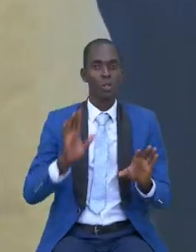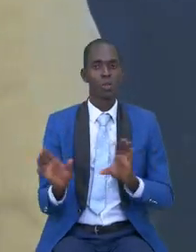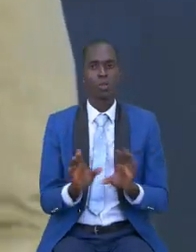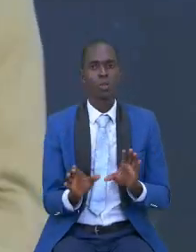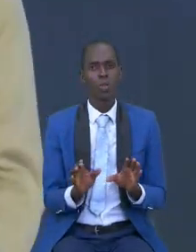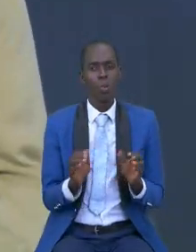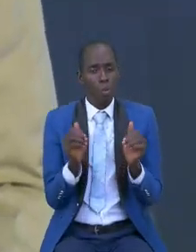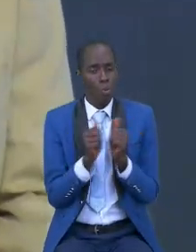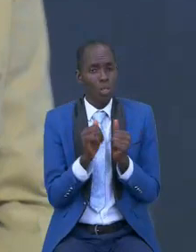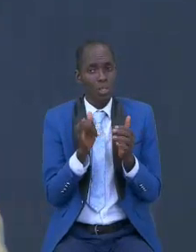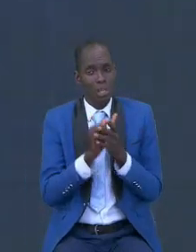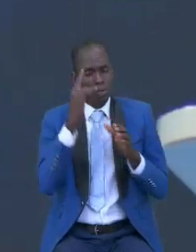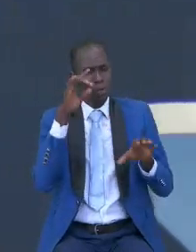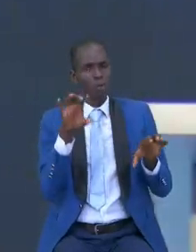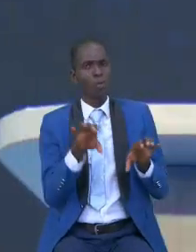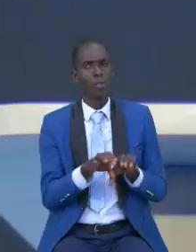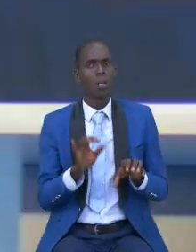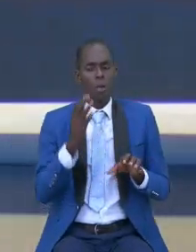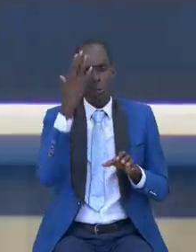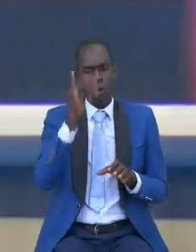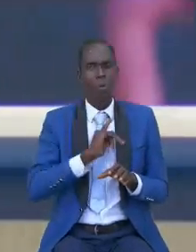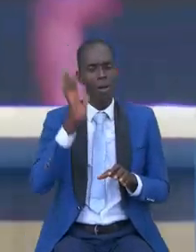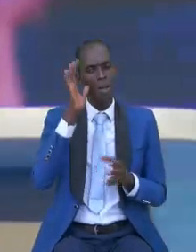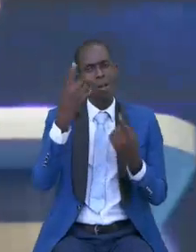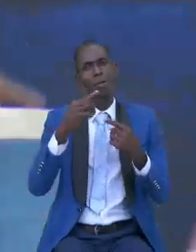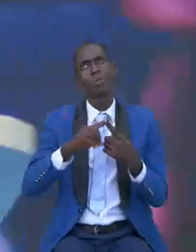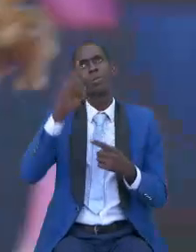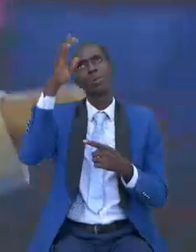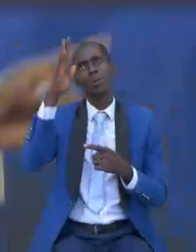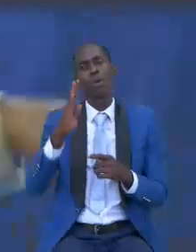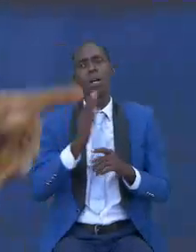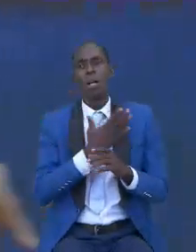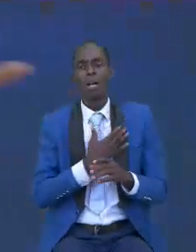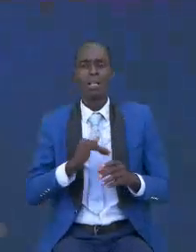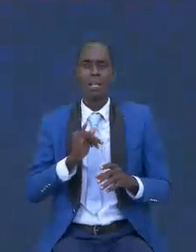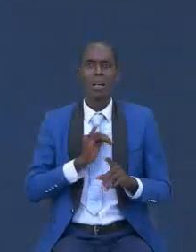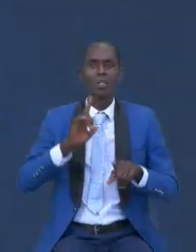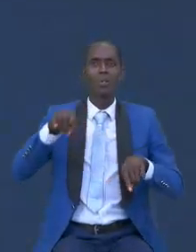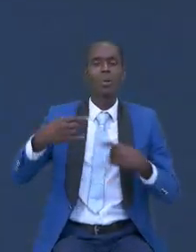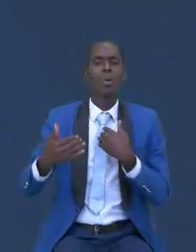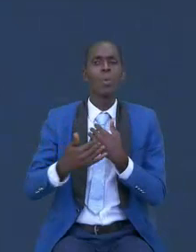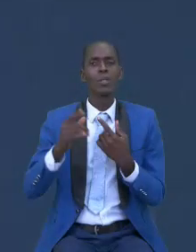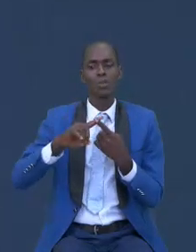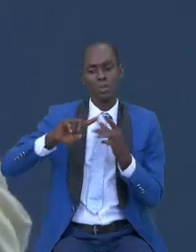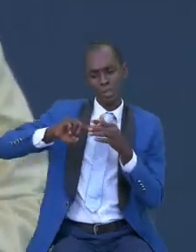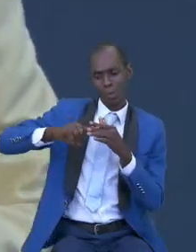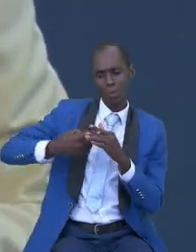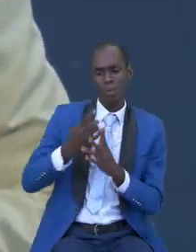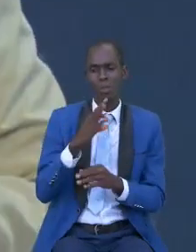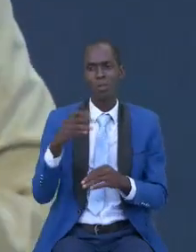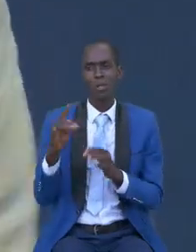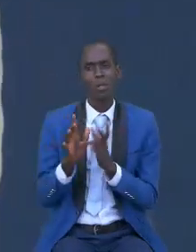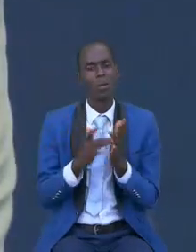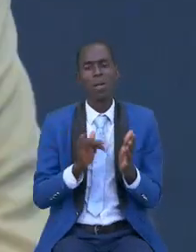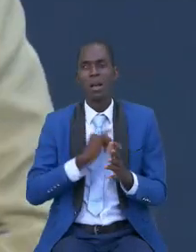that covenant, how do I come to God? And I'm, you know, I go back to the, you know, beginning of the Bible. I will not let